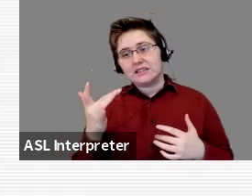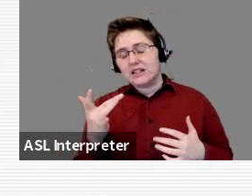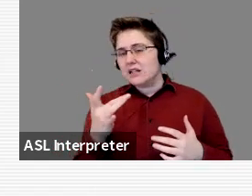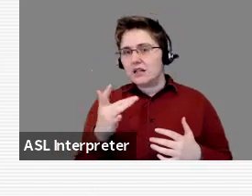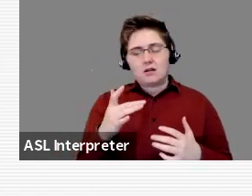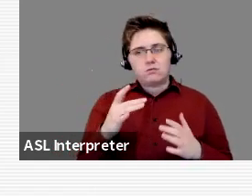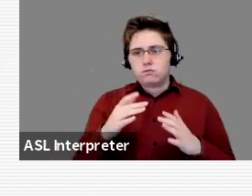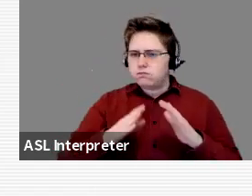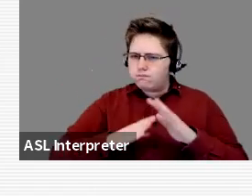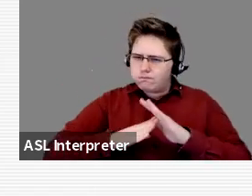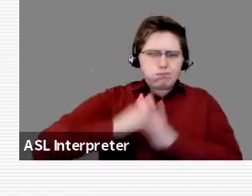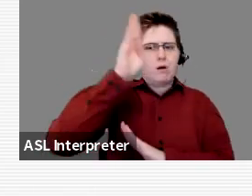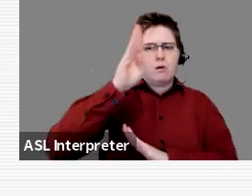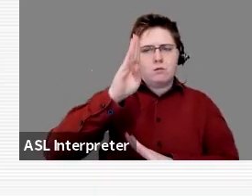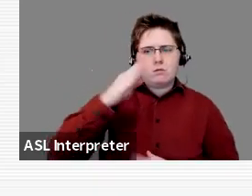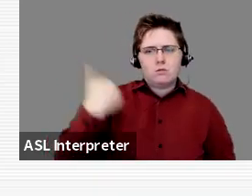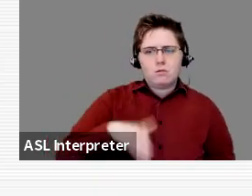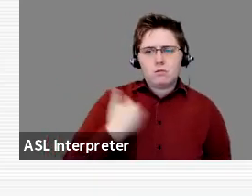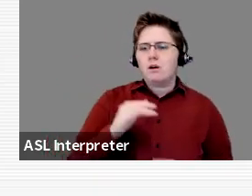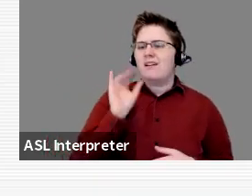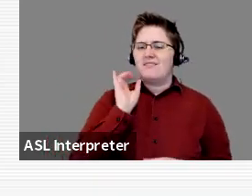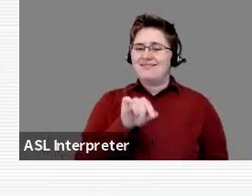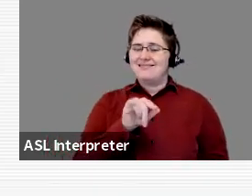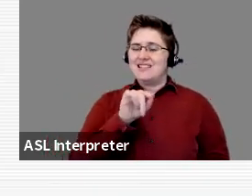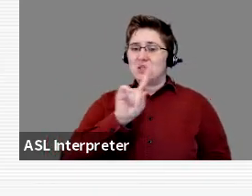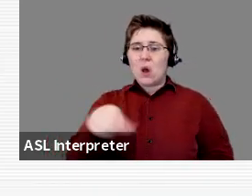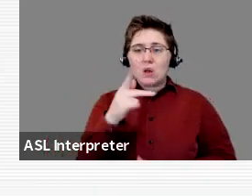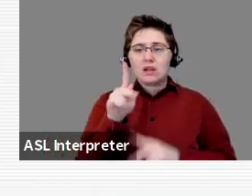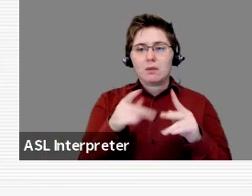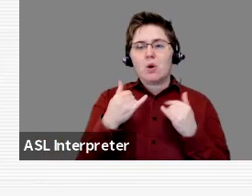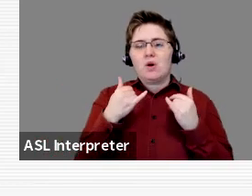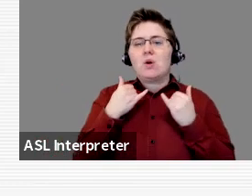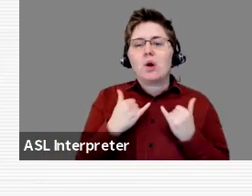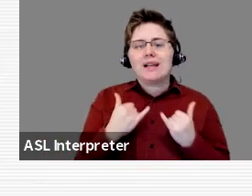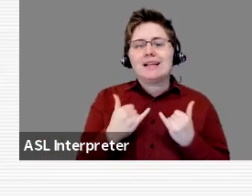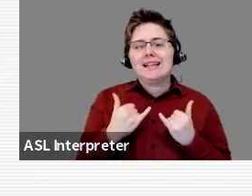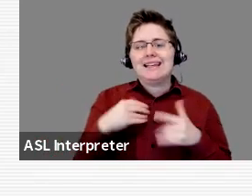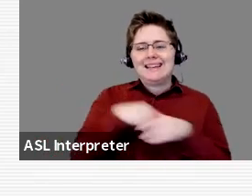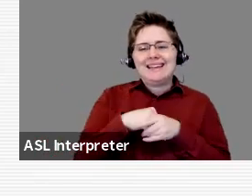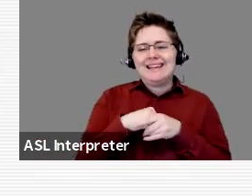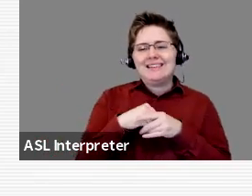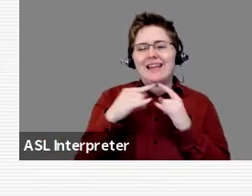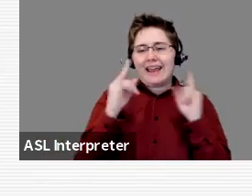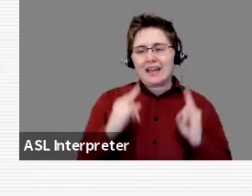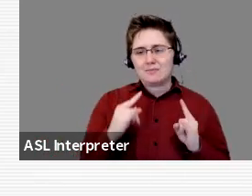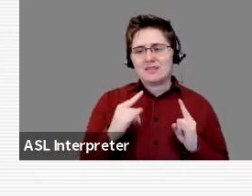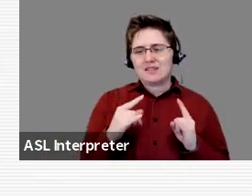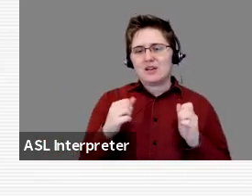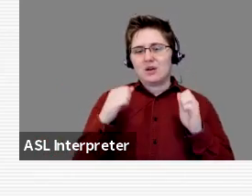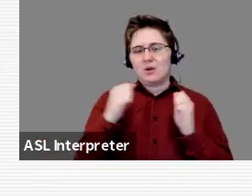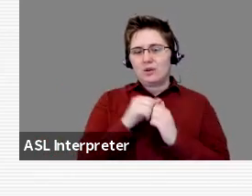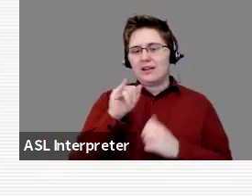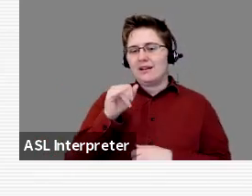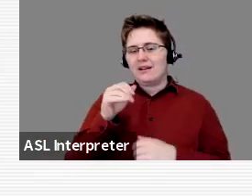just exponentially grown. And this is just people currently in ICE camps that have cases, not